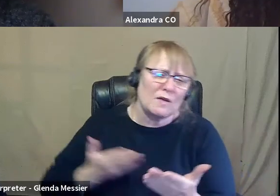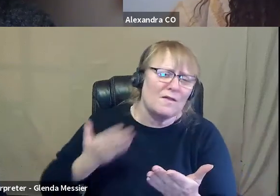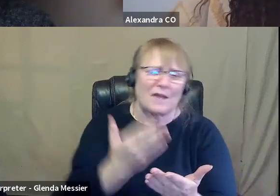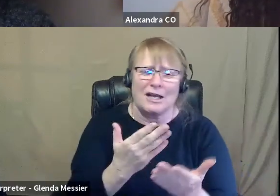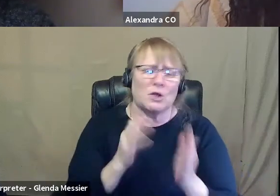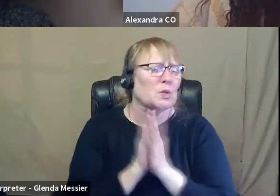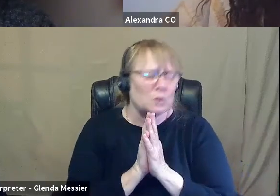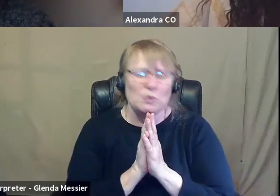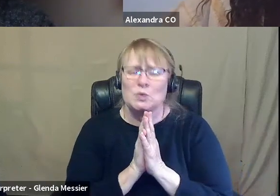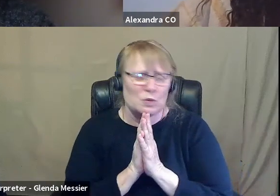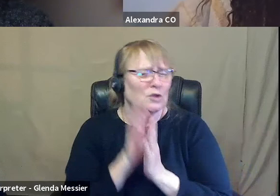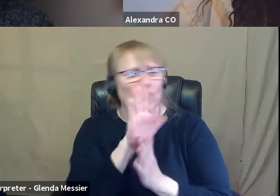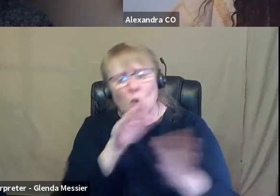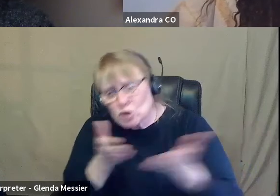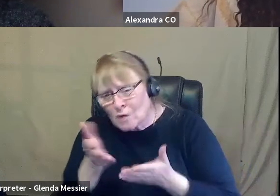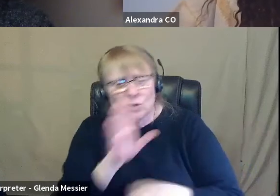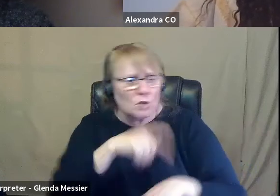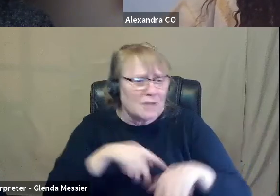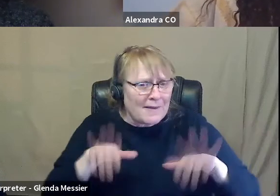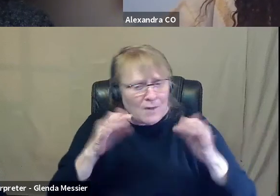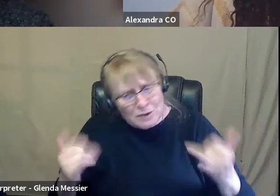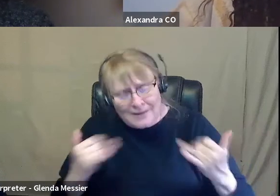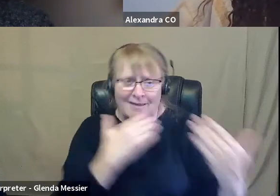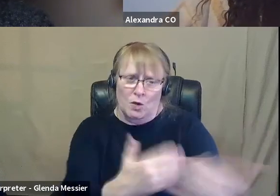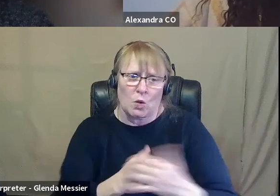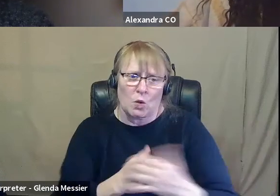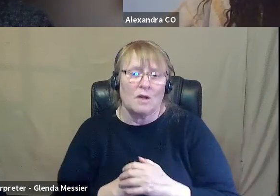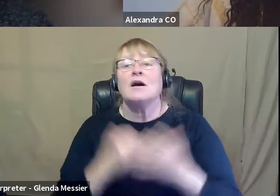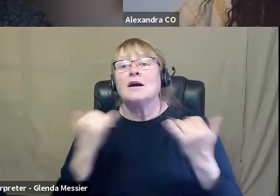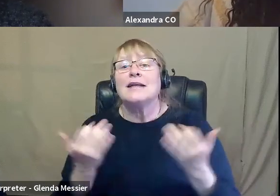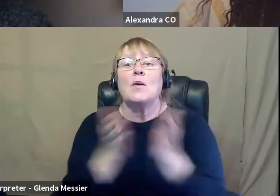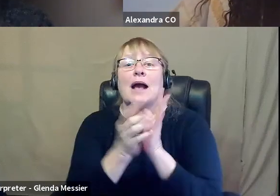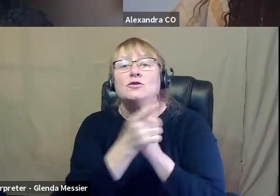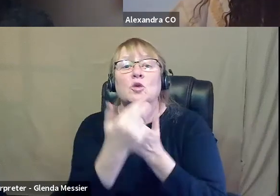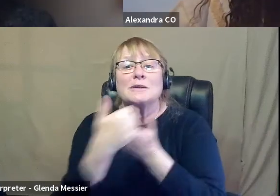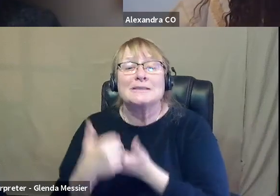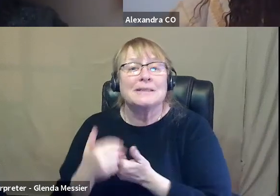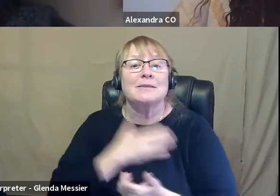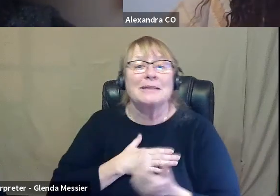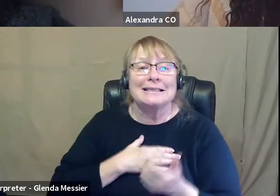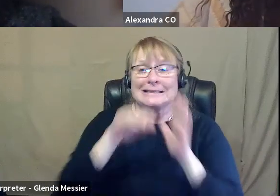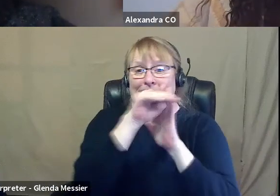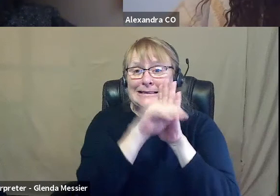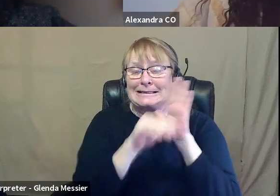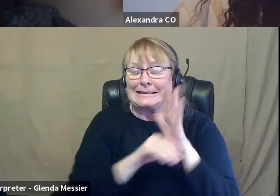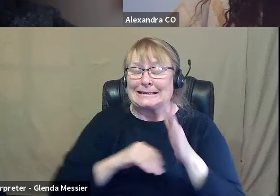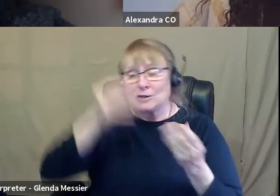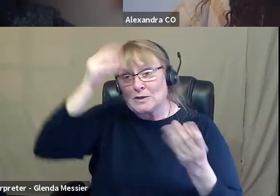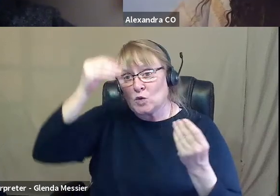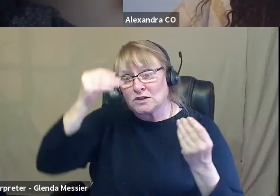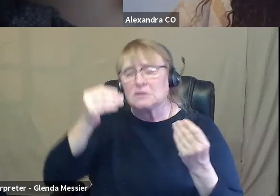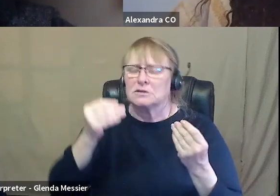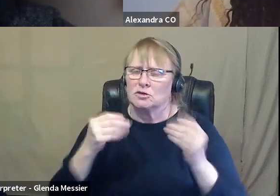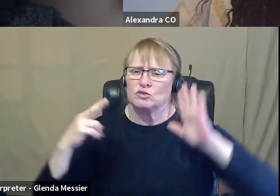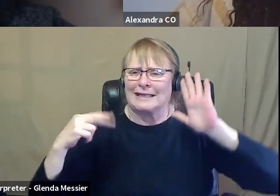your service and the sacrifice of your time. We're asking our participants to please review the resource sheet that's available. We've